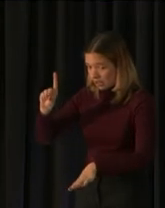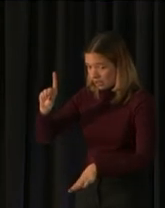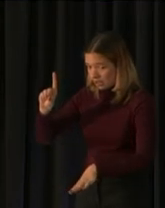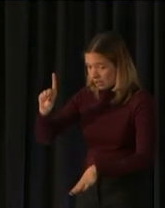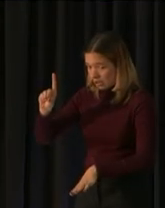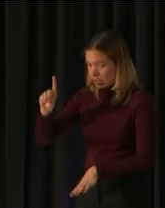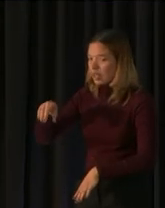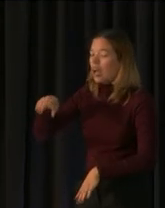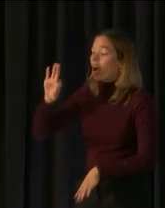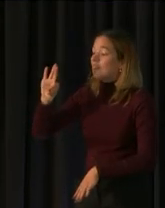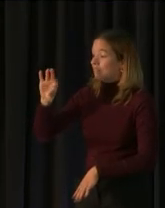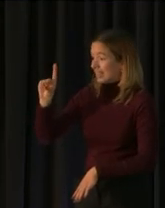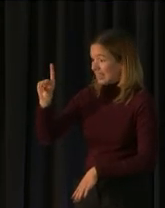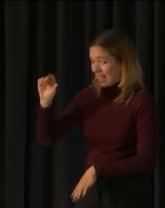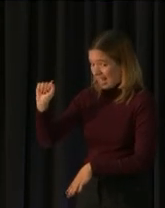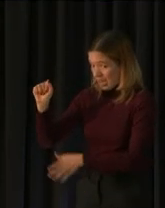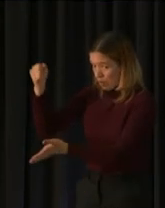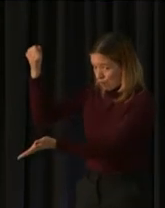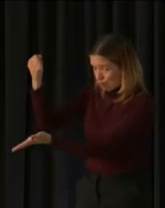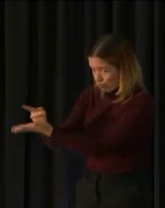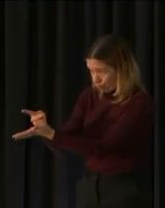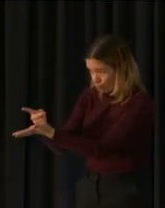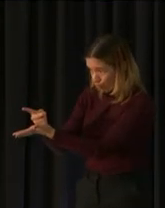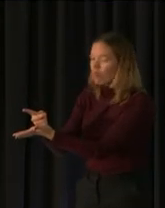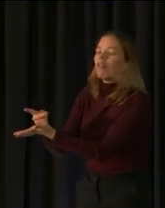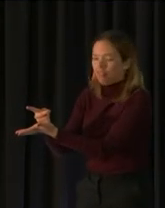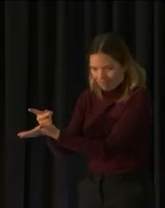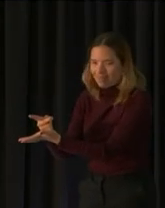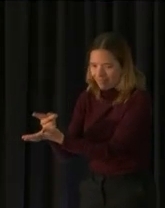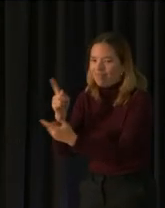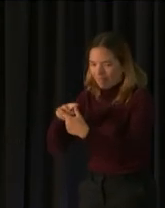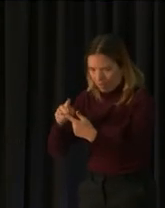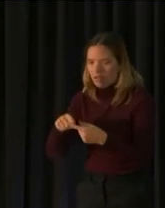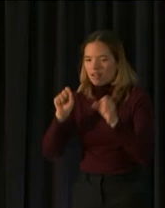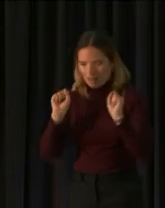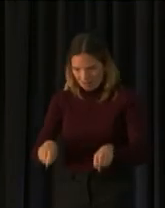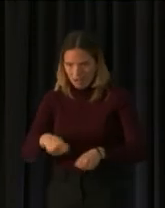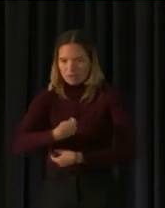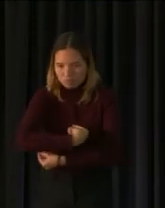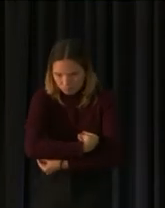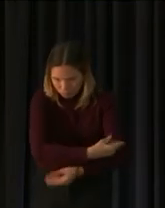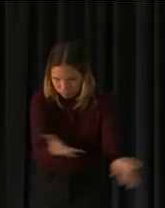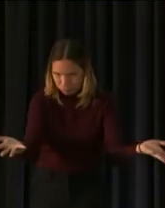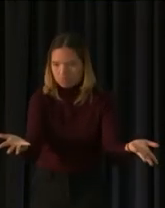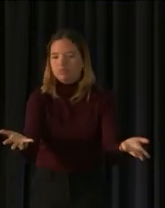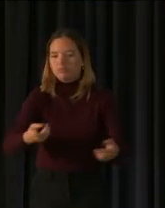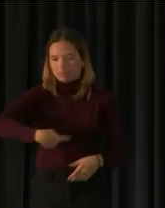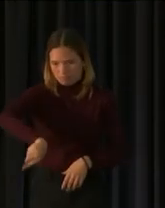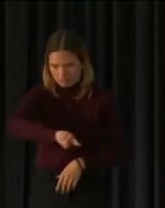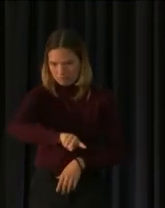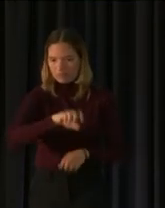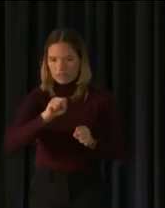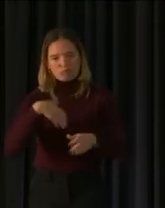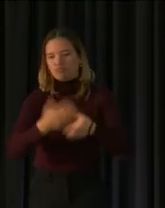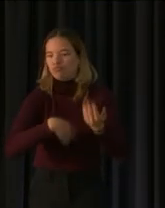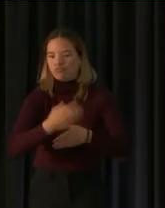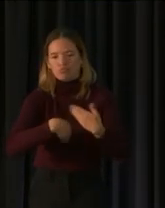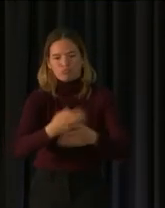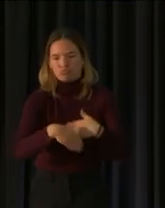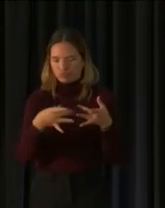vaccine, we will coordinate with families accordingly. As relates to testing, as I mentioned earlier, we do have a